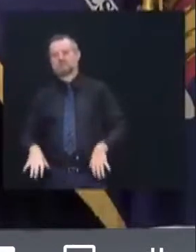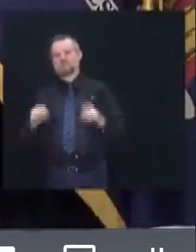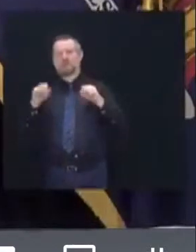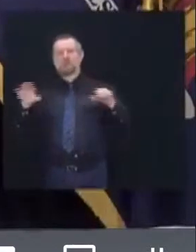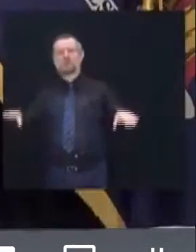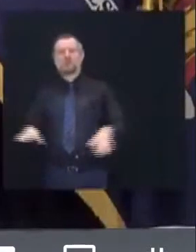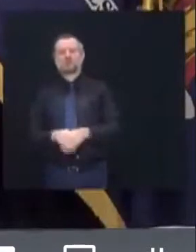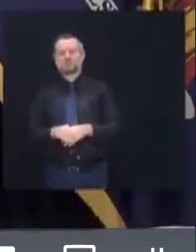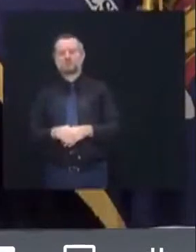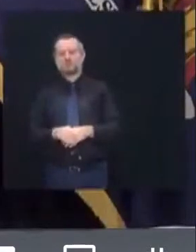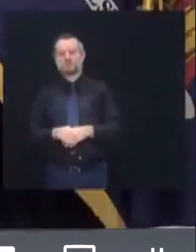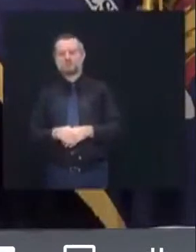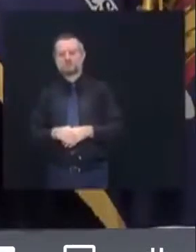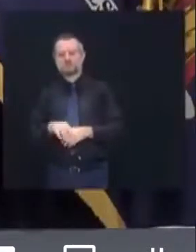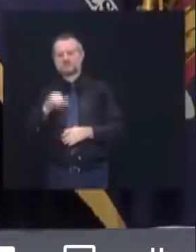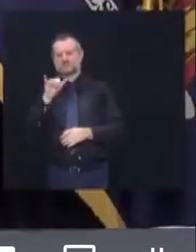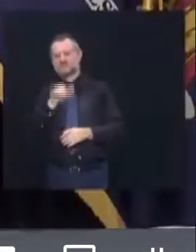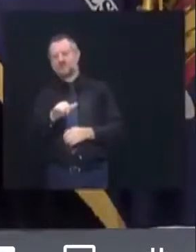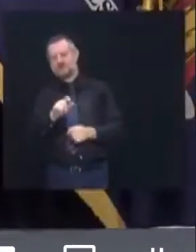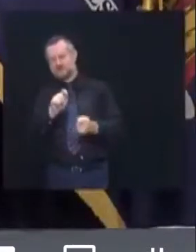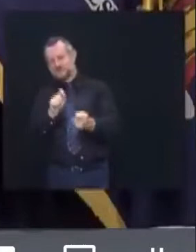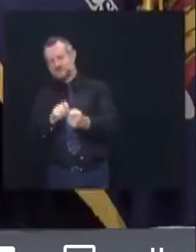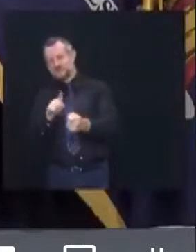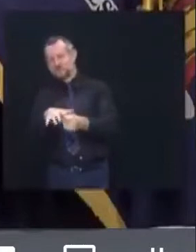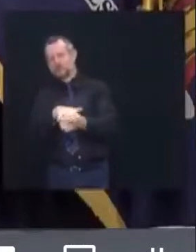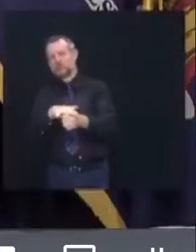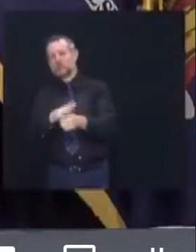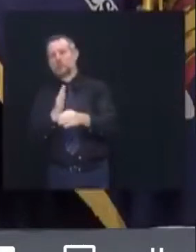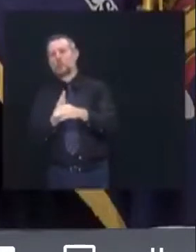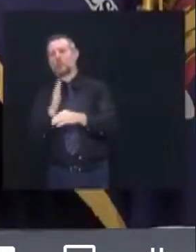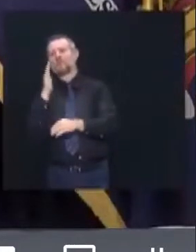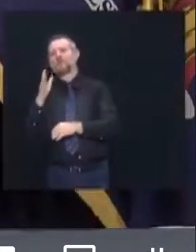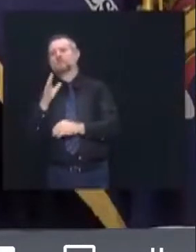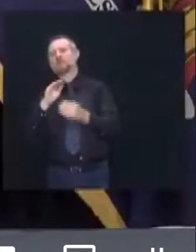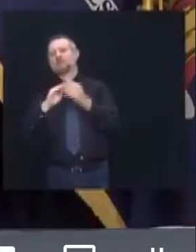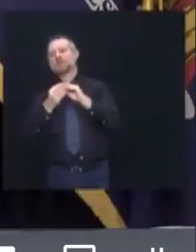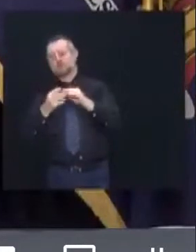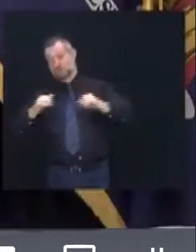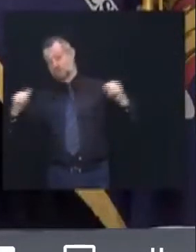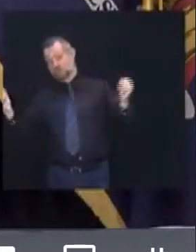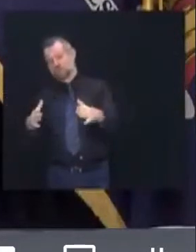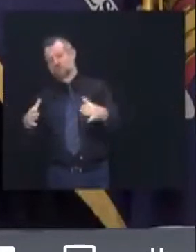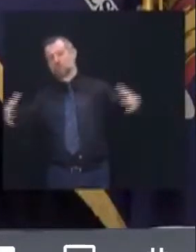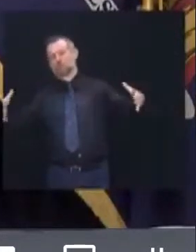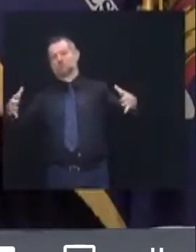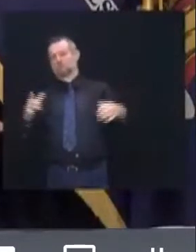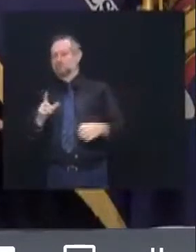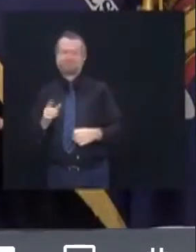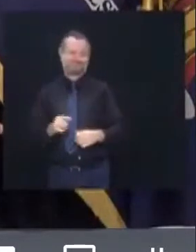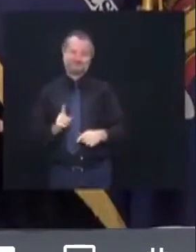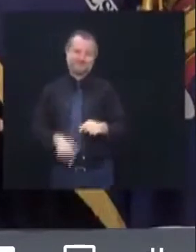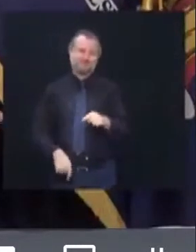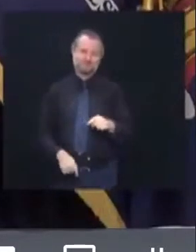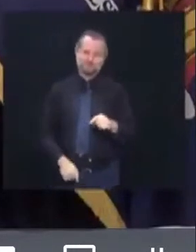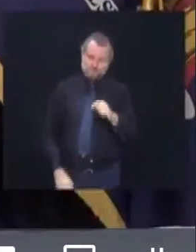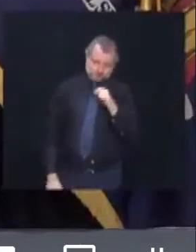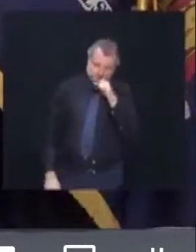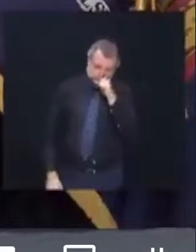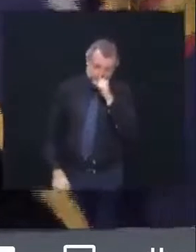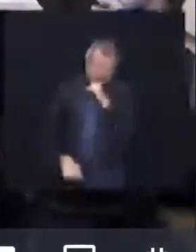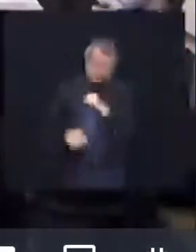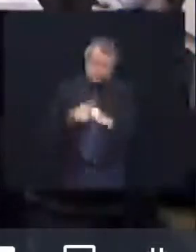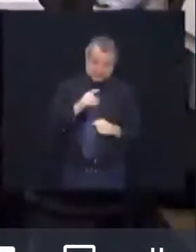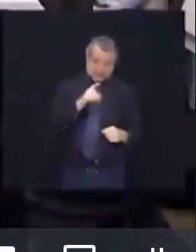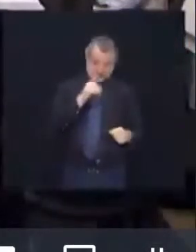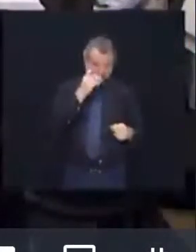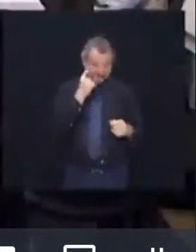that in these locations that is over the gathering line, gathering guidance. Is that, Beth, you want to speak to that